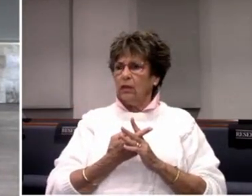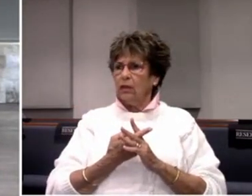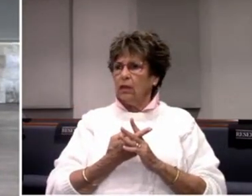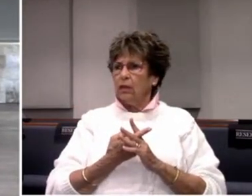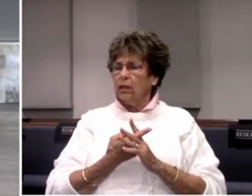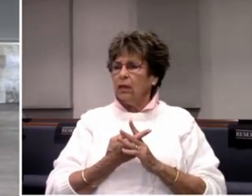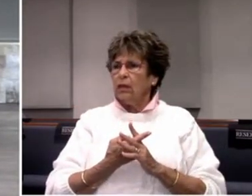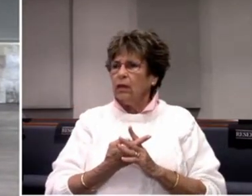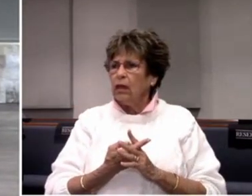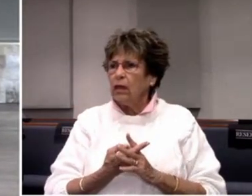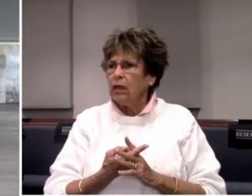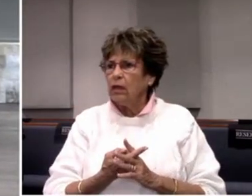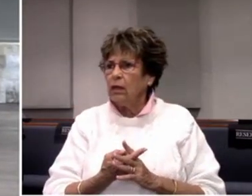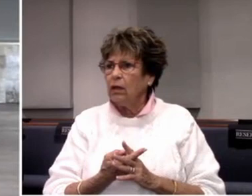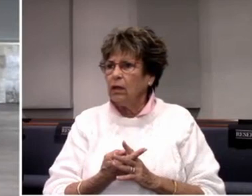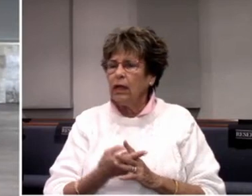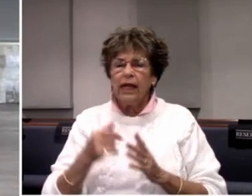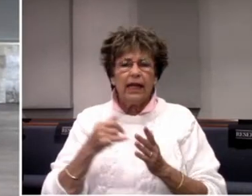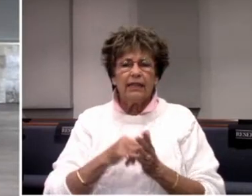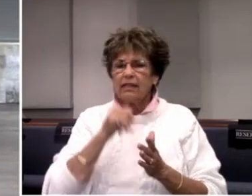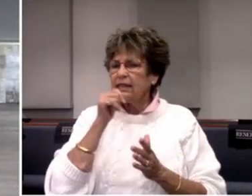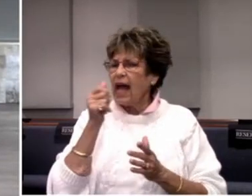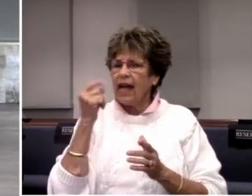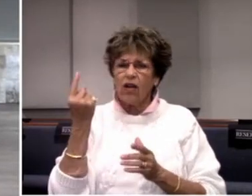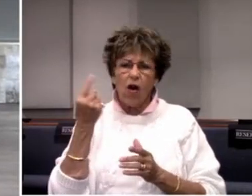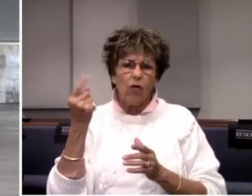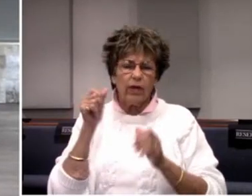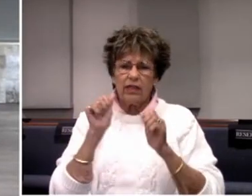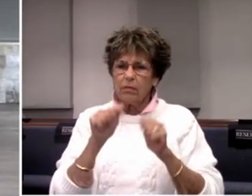It's not always possible